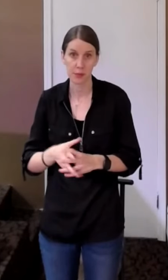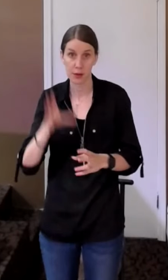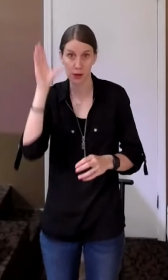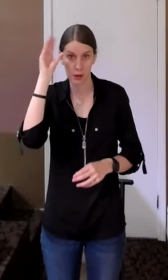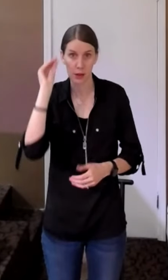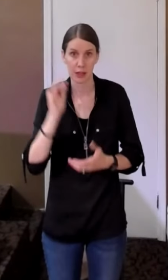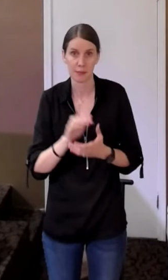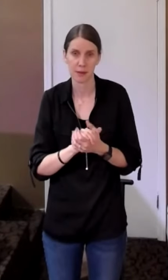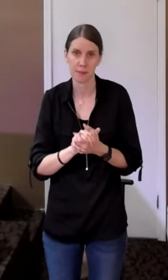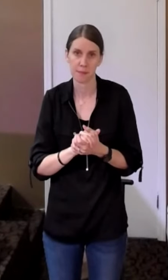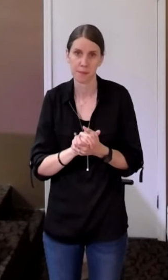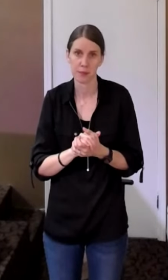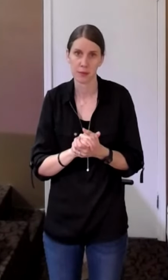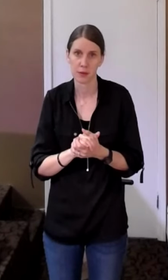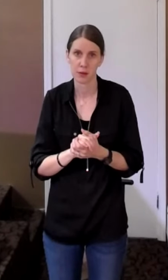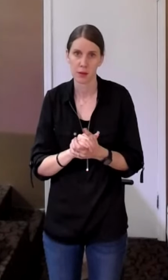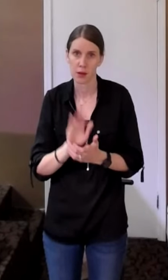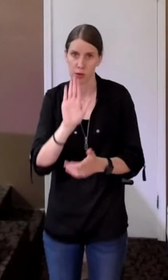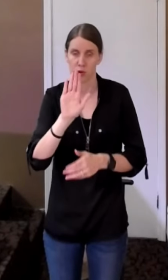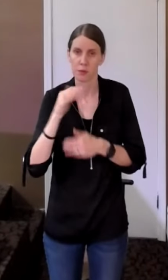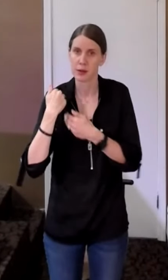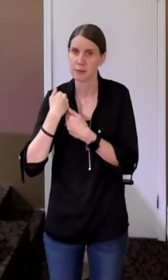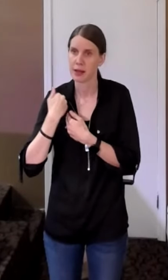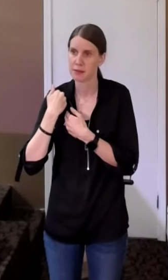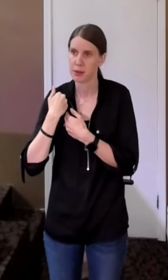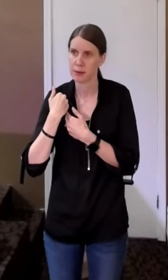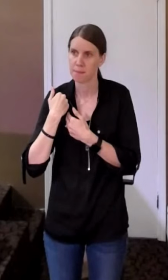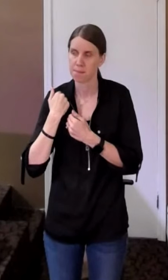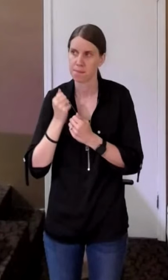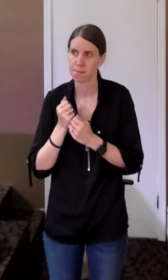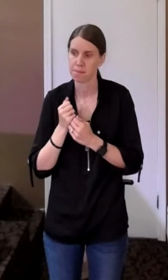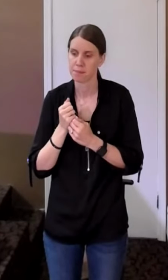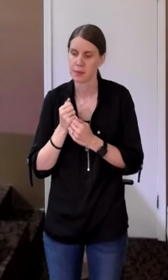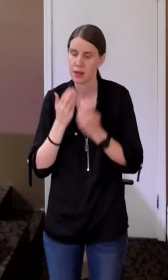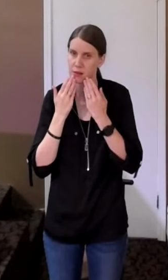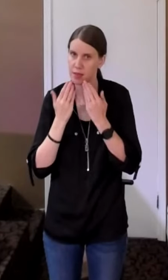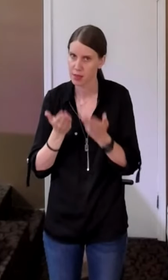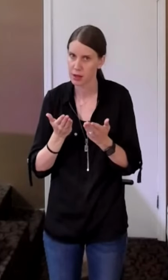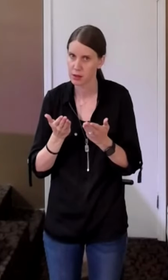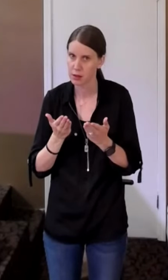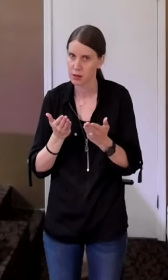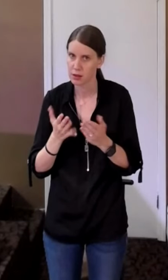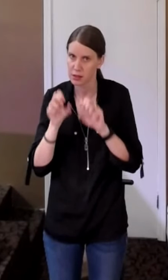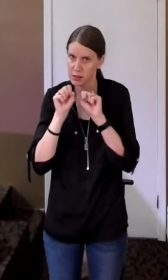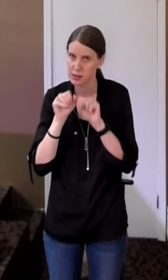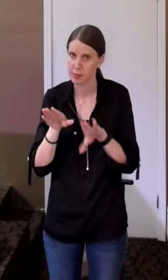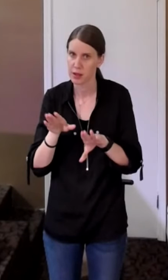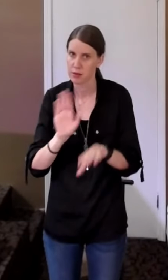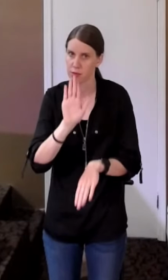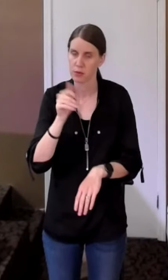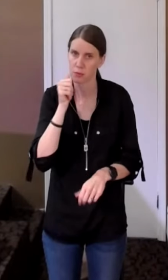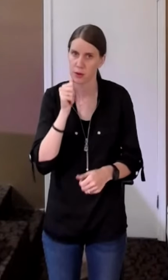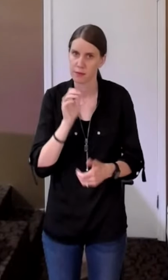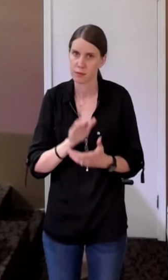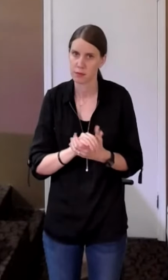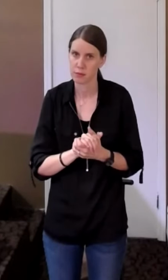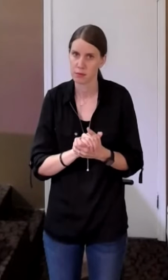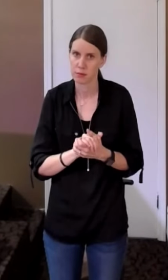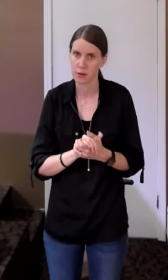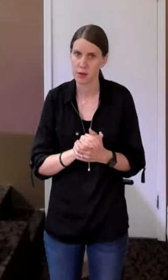Husbands, it is your responsibility to thank and to bless your wife.